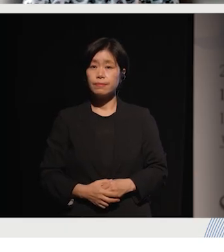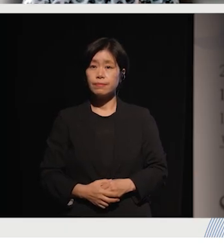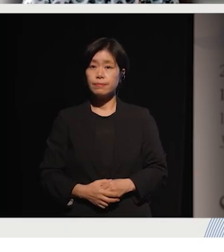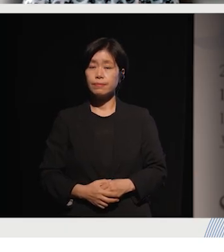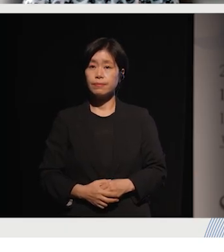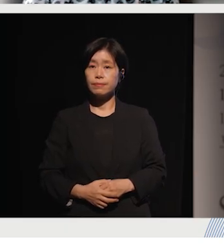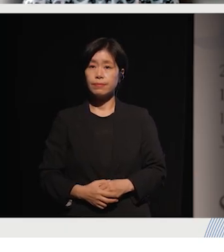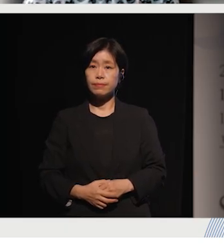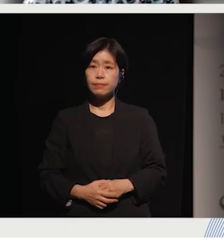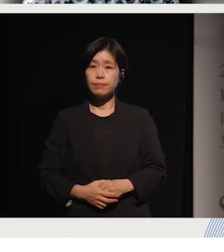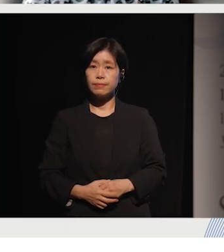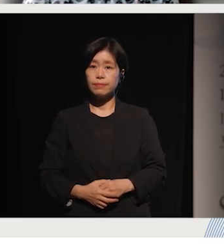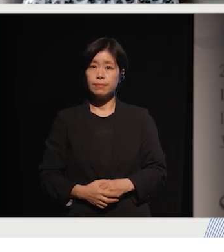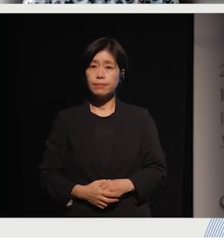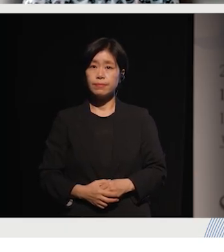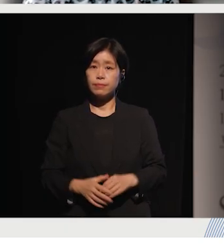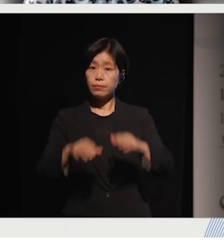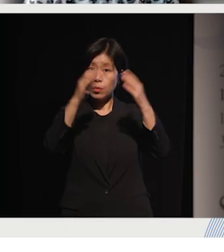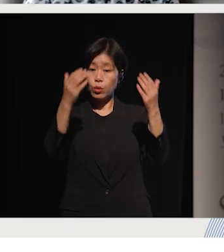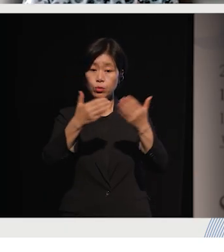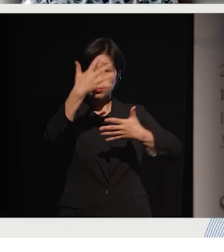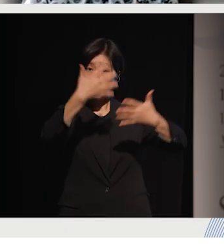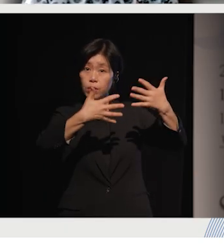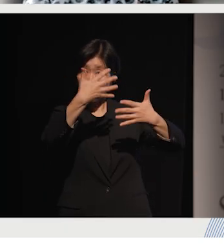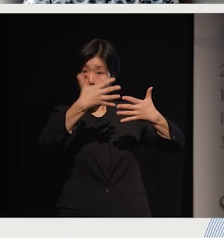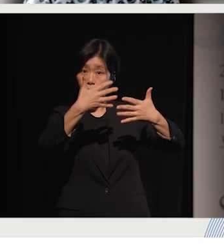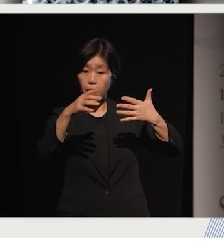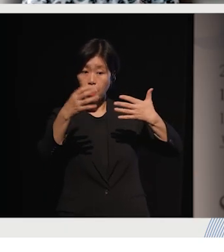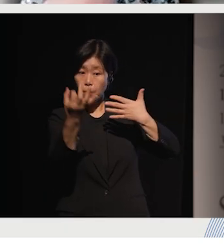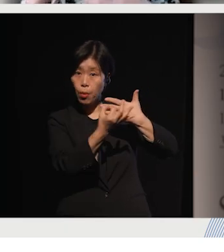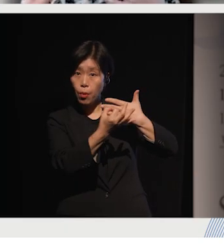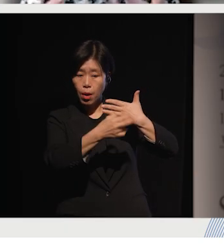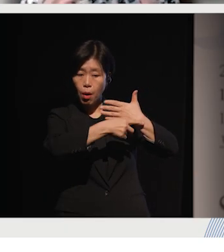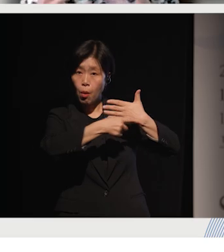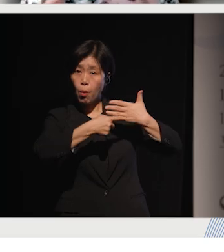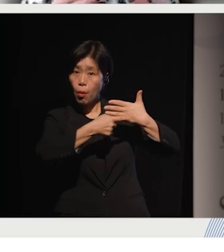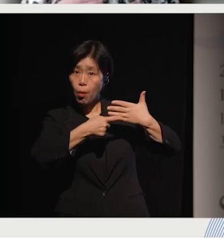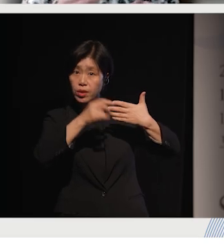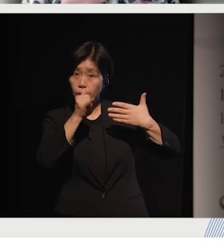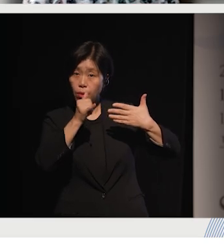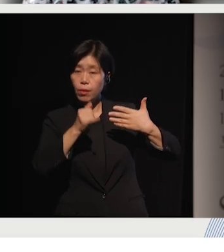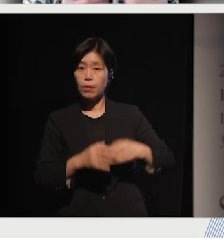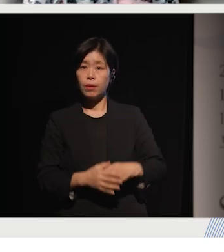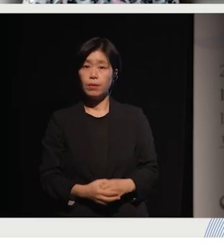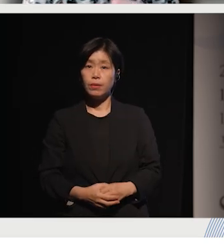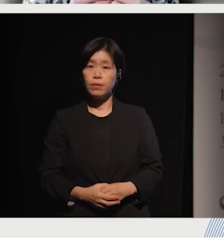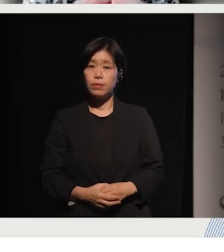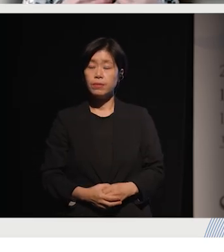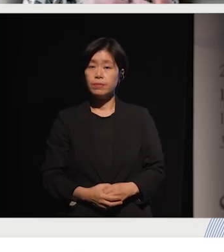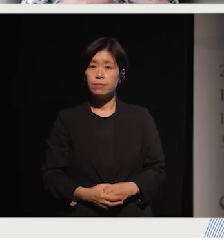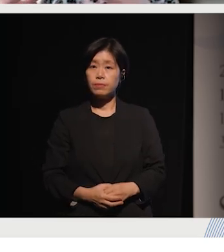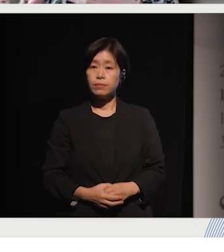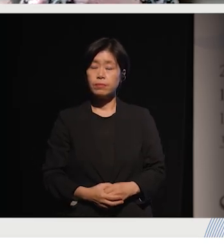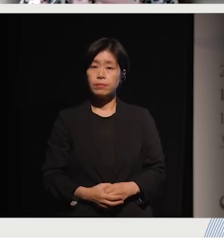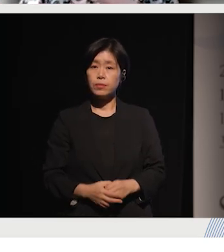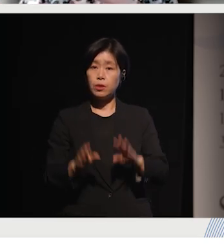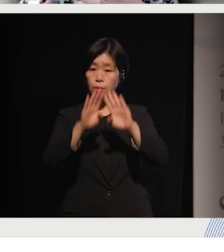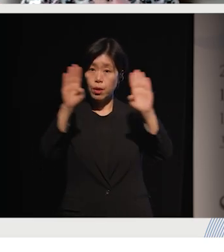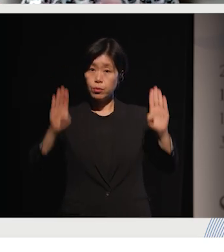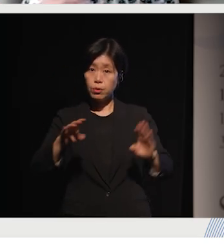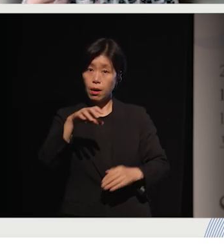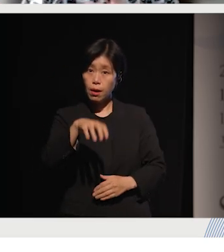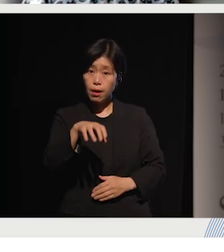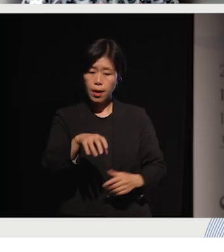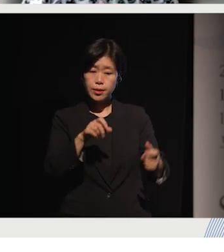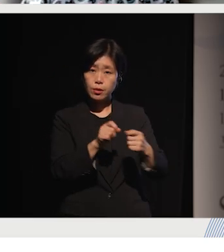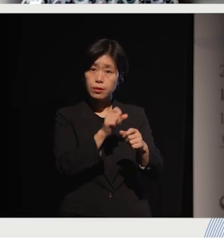have captions and audio descriptions on all of our videos? Exhibition design really is kind of the new